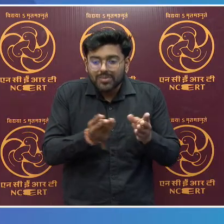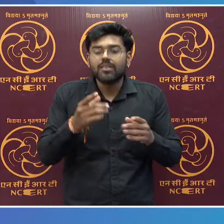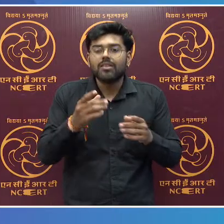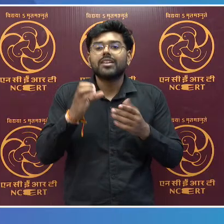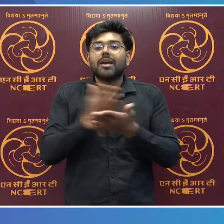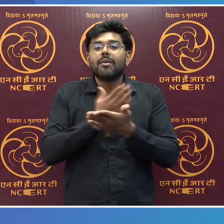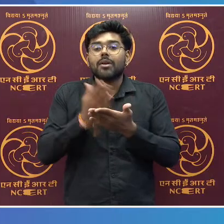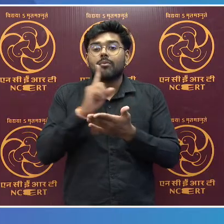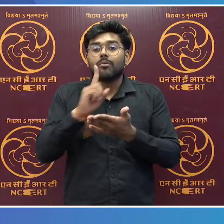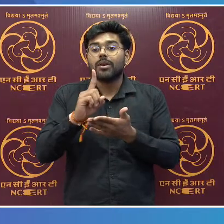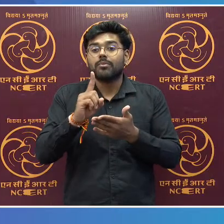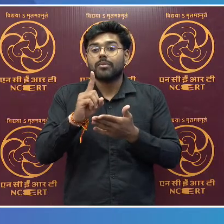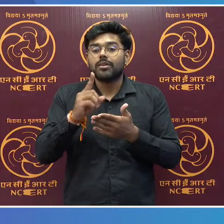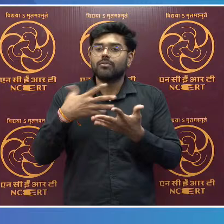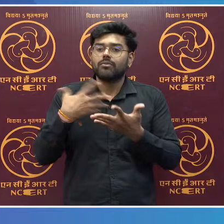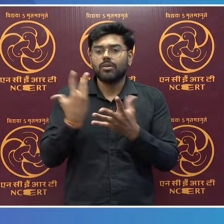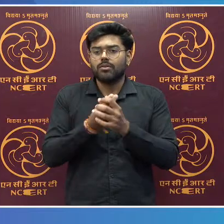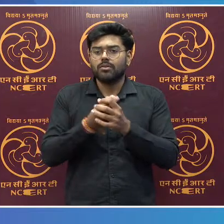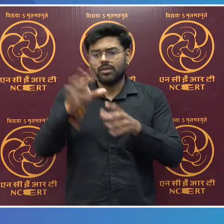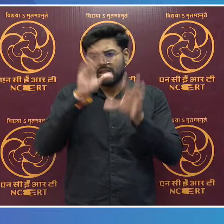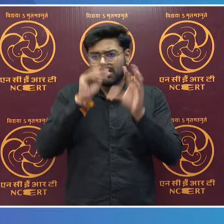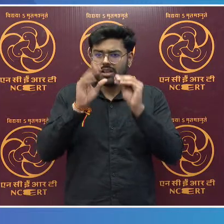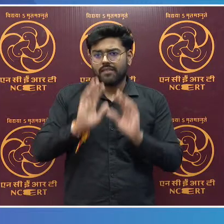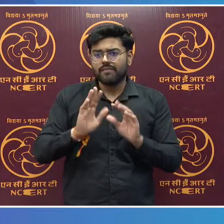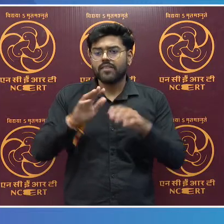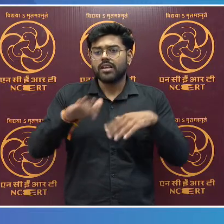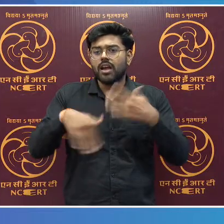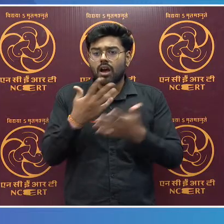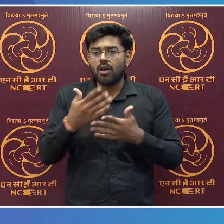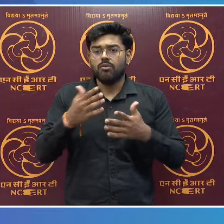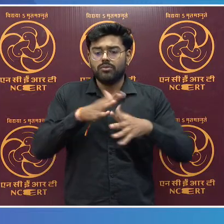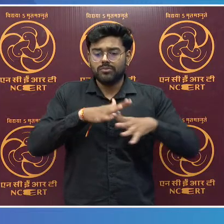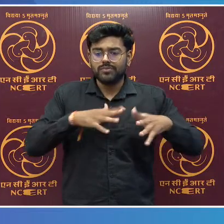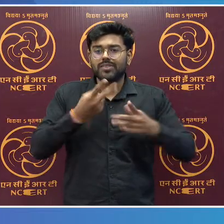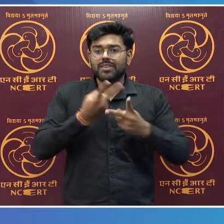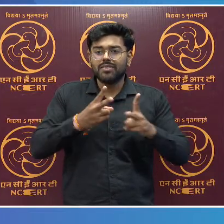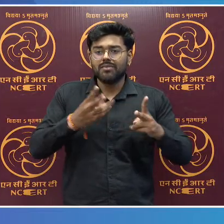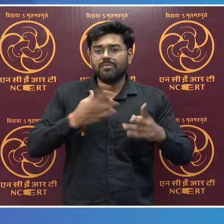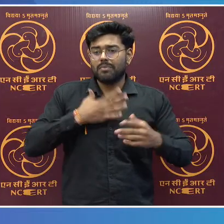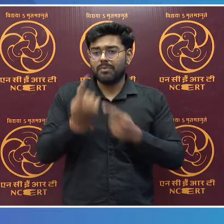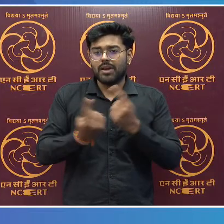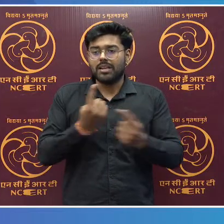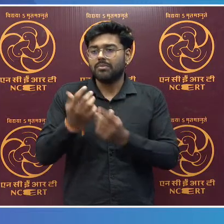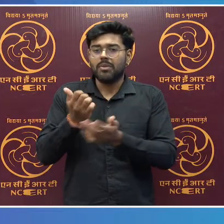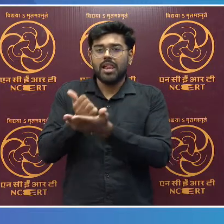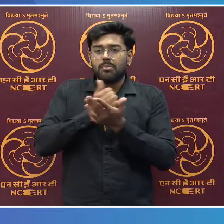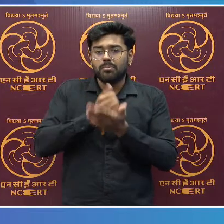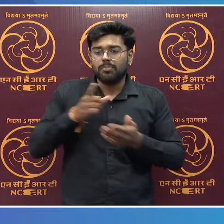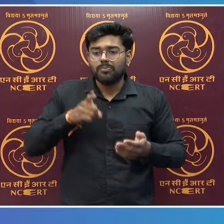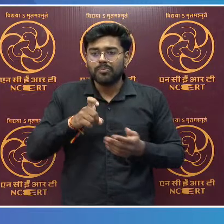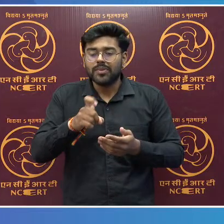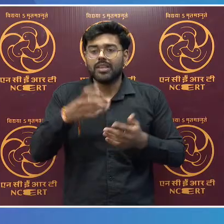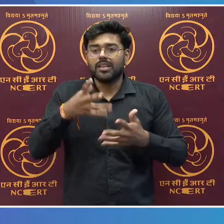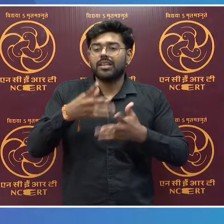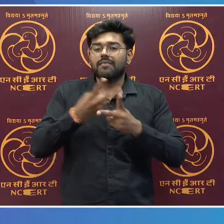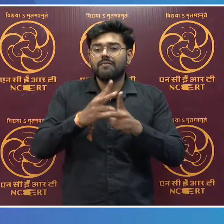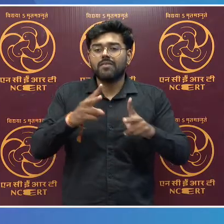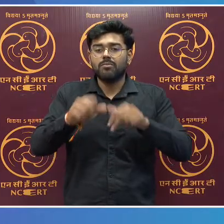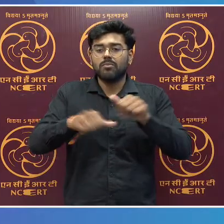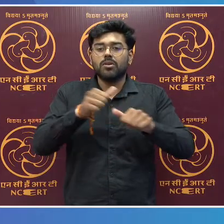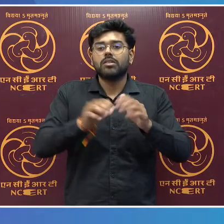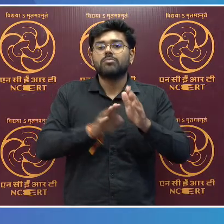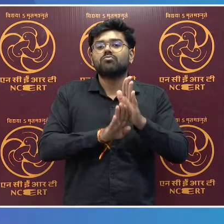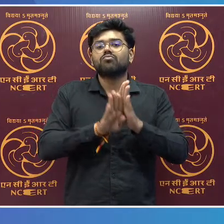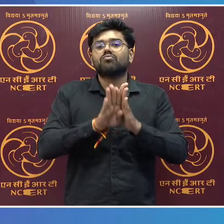chapter, how rhizobium bacteria, it binds with leguminous plants and it fixes nitrogen, which further increase